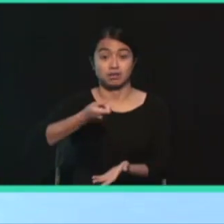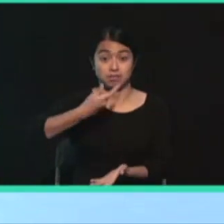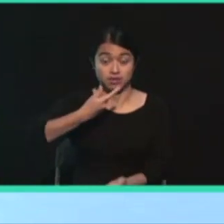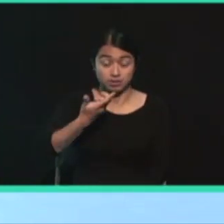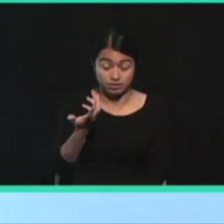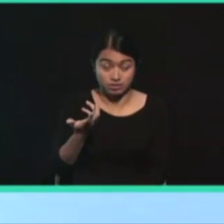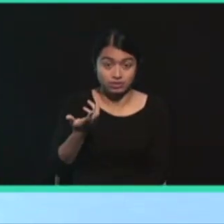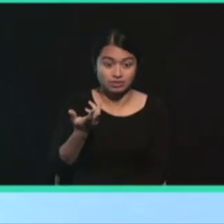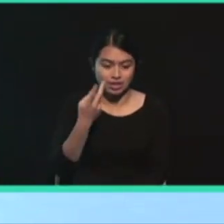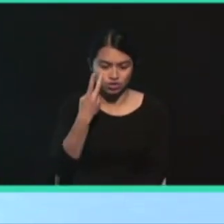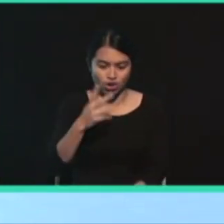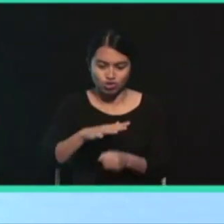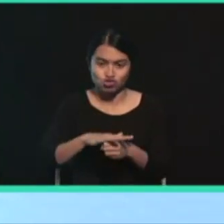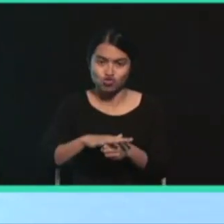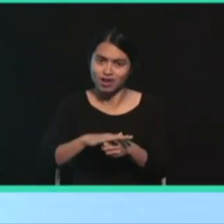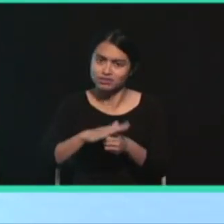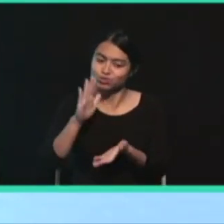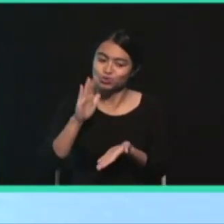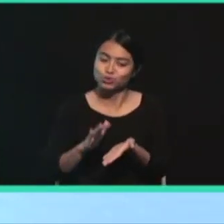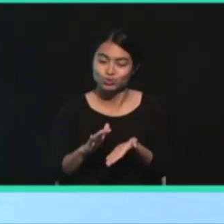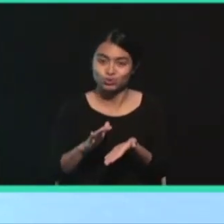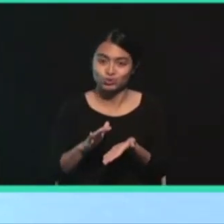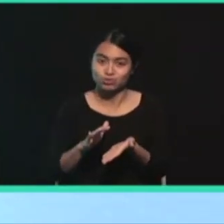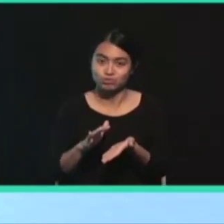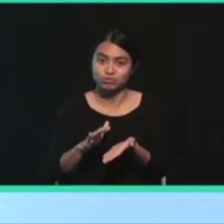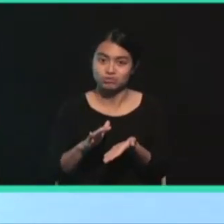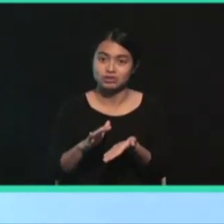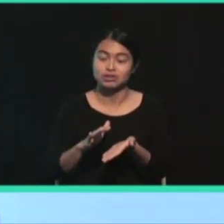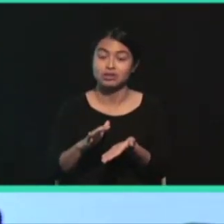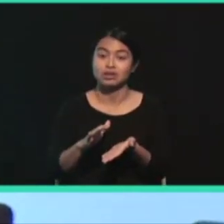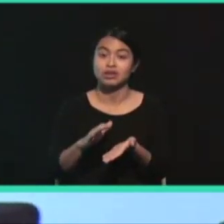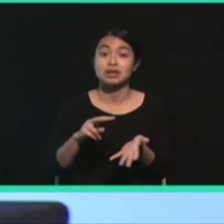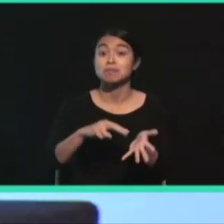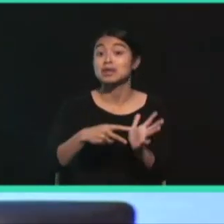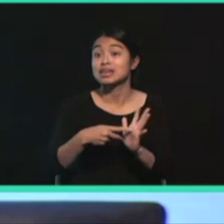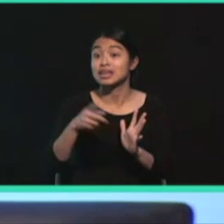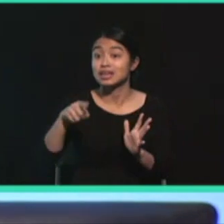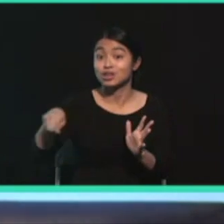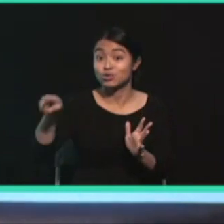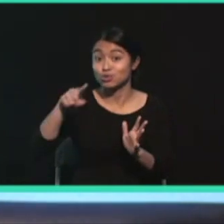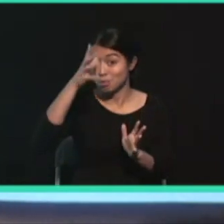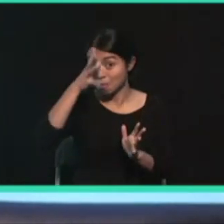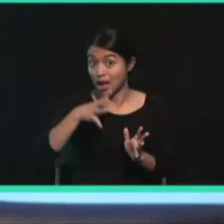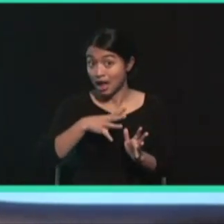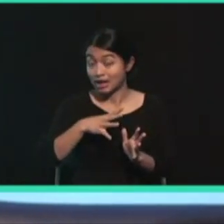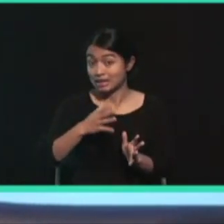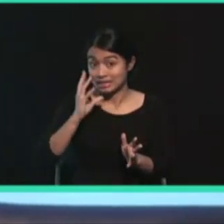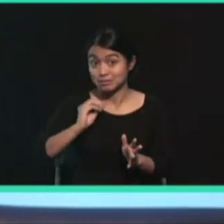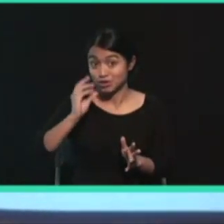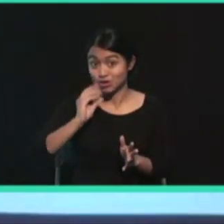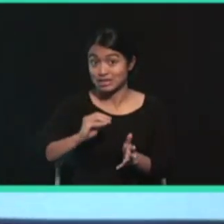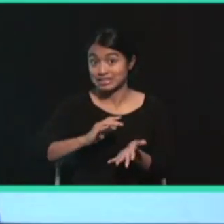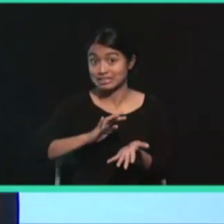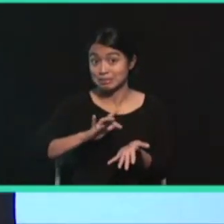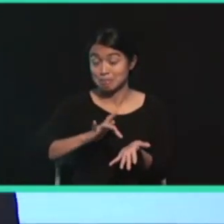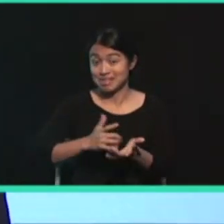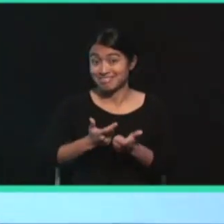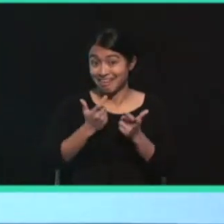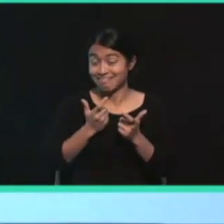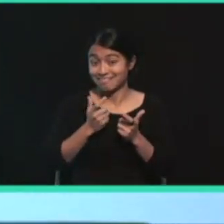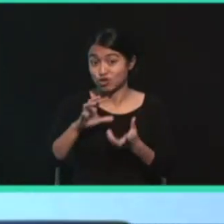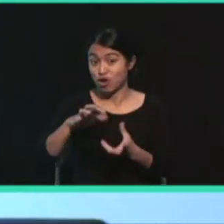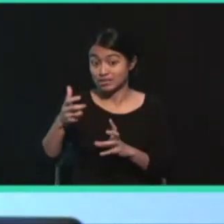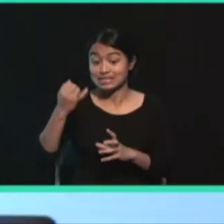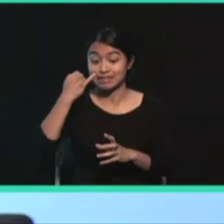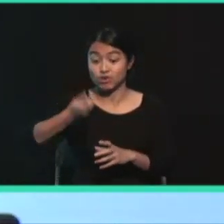the stress was reduced. Saying that for us, for men going in midlife crisis, maybe a probiotic treatment might